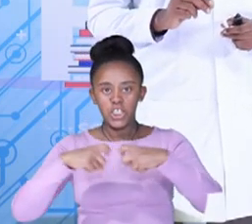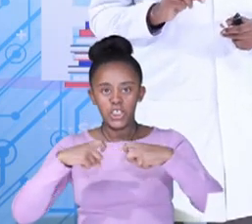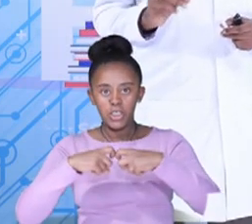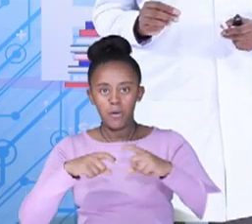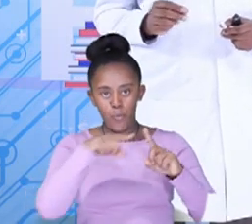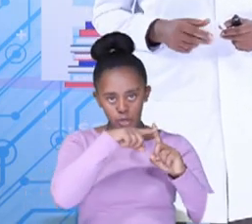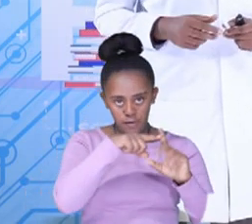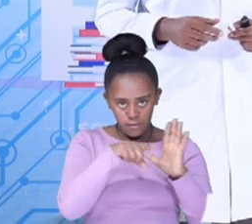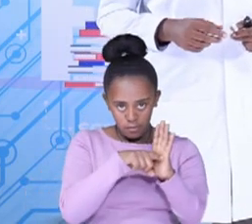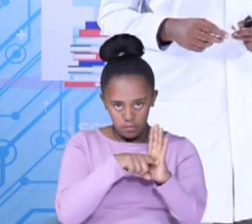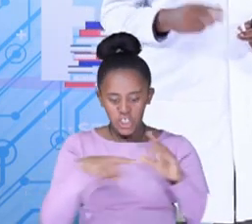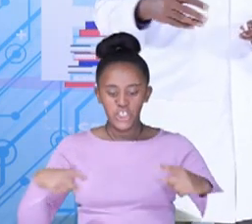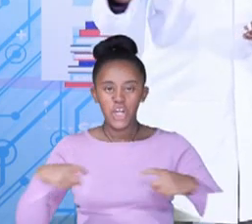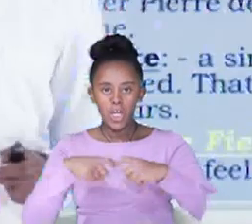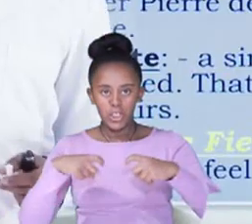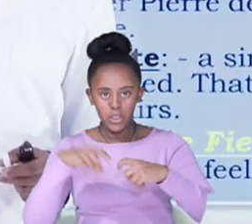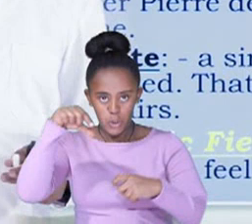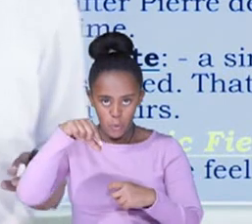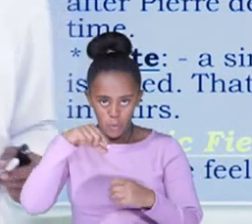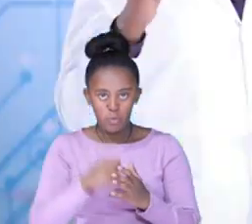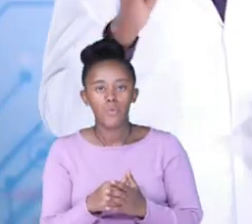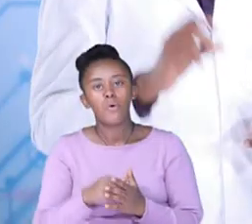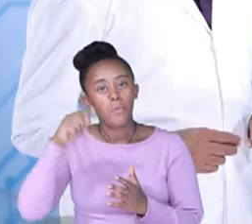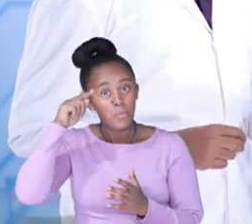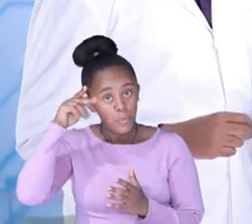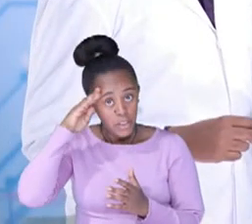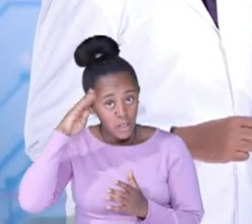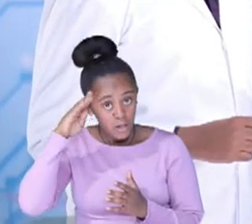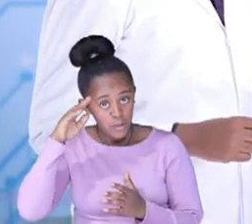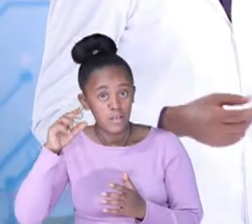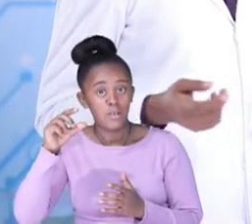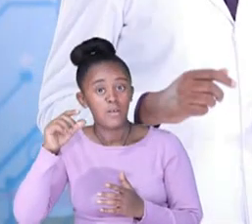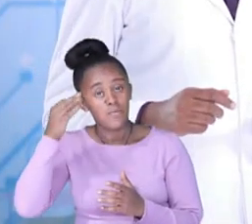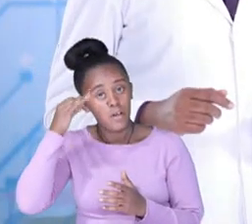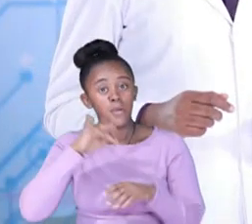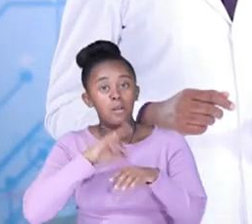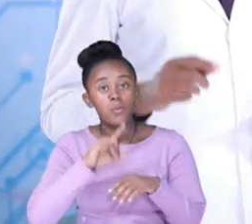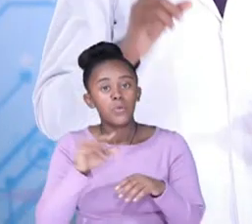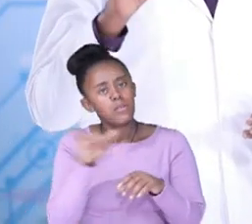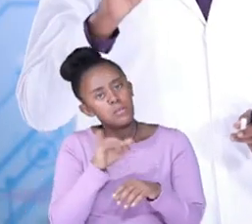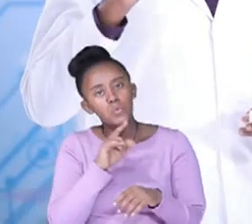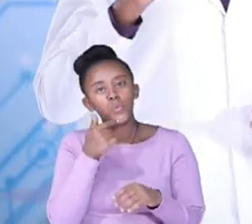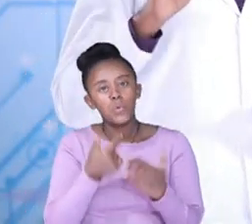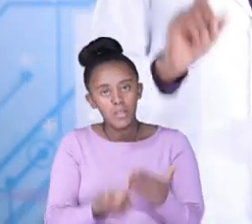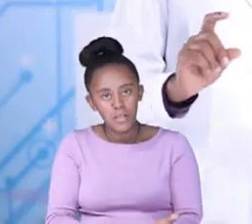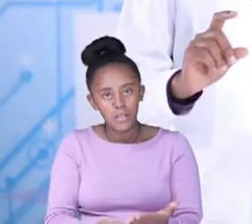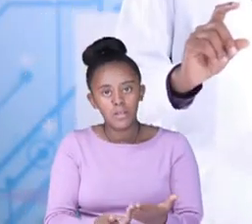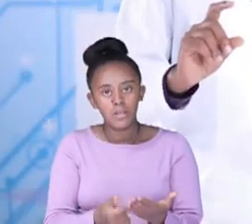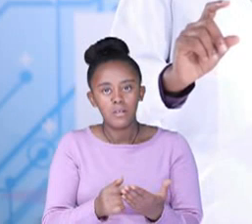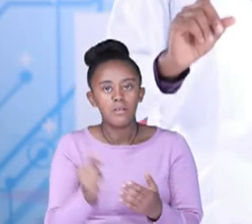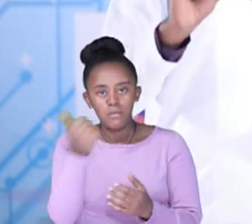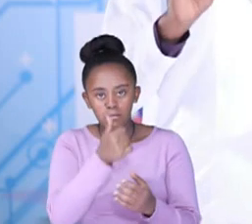the positive and negative charges. According to Benjamin Franklin, there are only two charges. The same is true here. For a